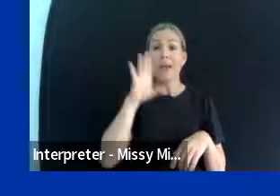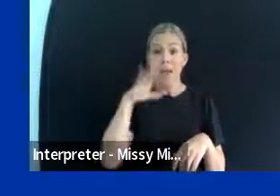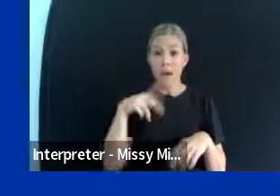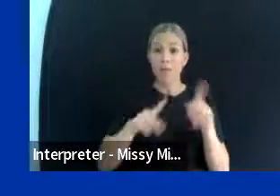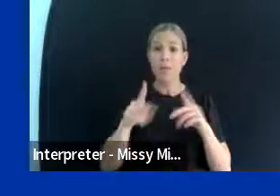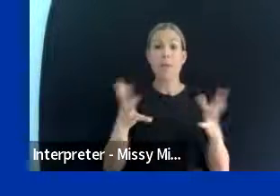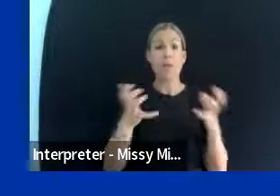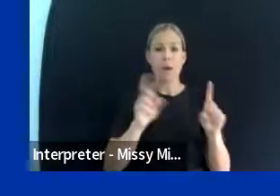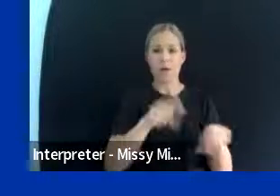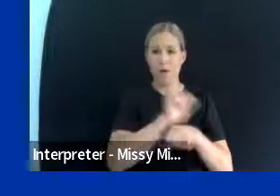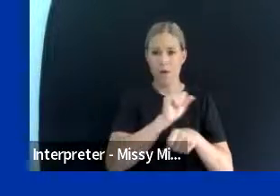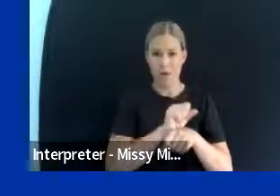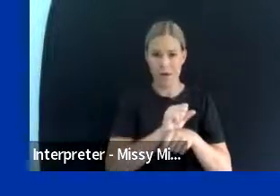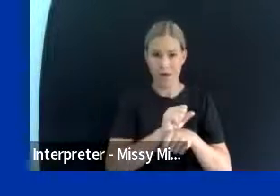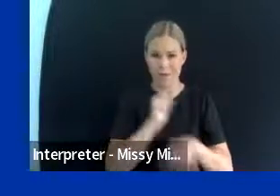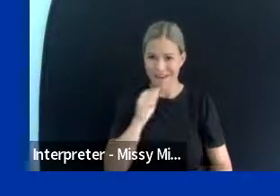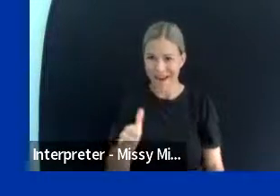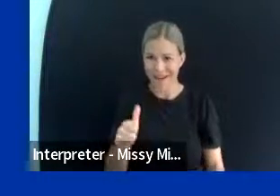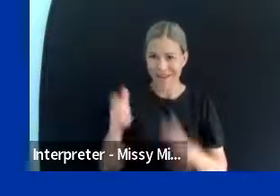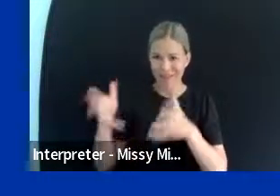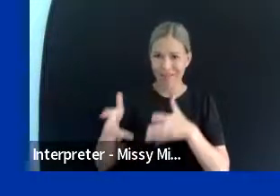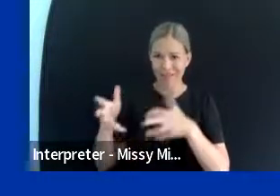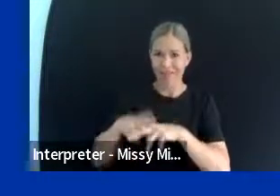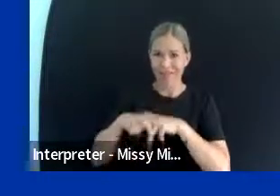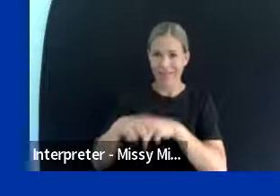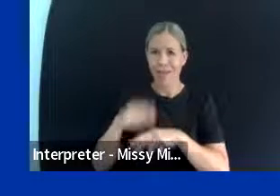aren't, then these issues go well together.